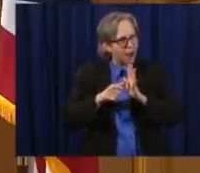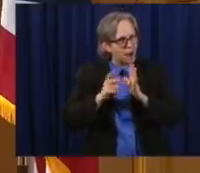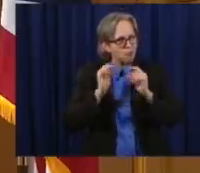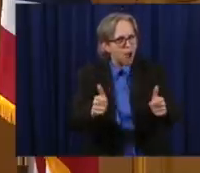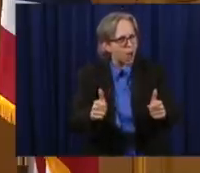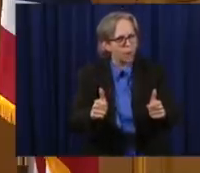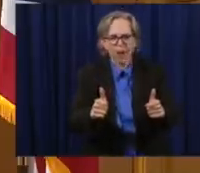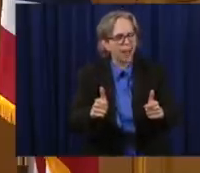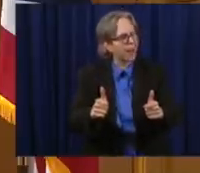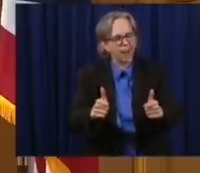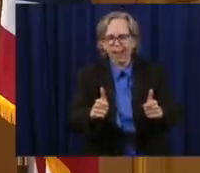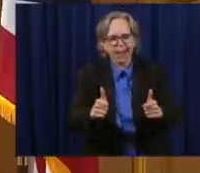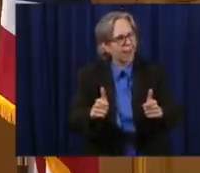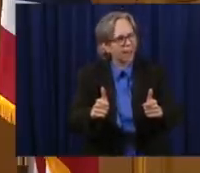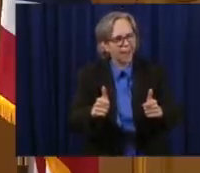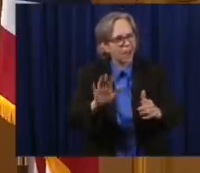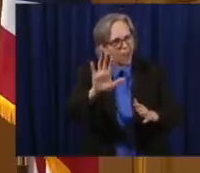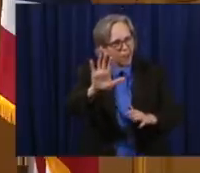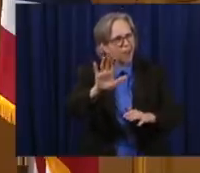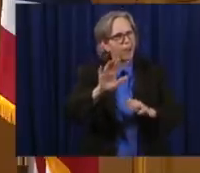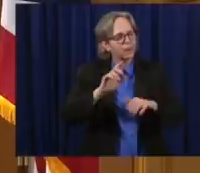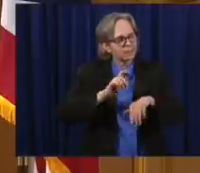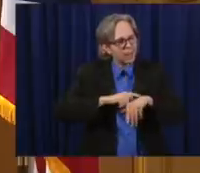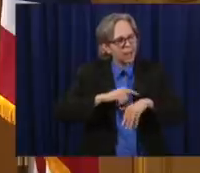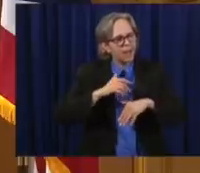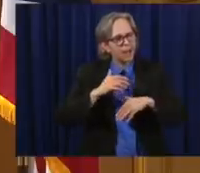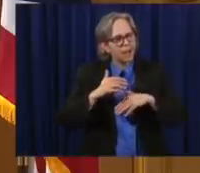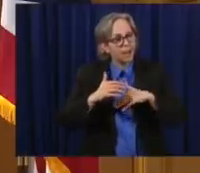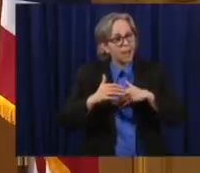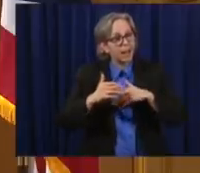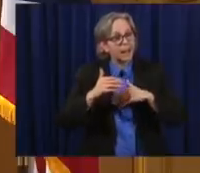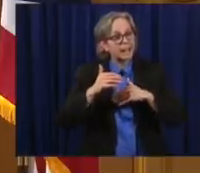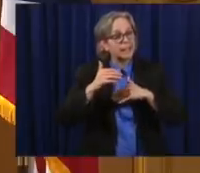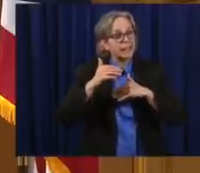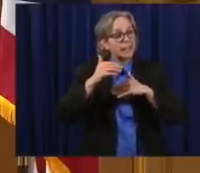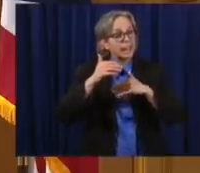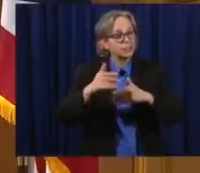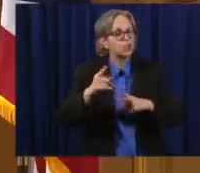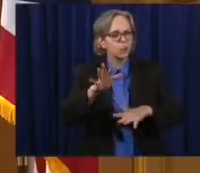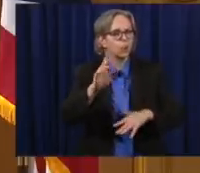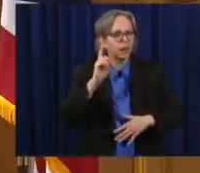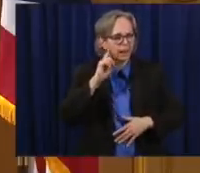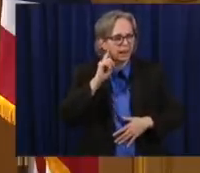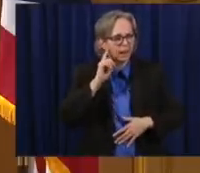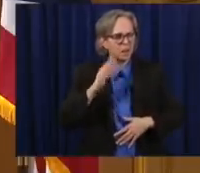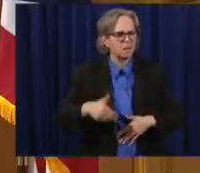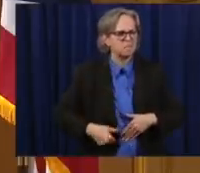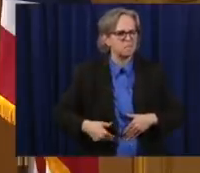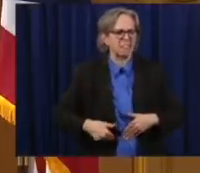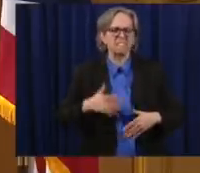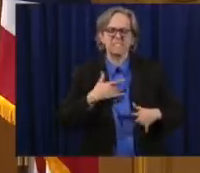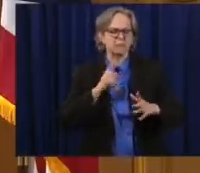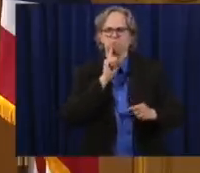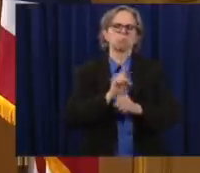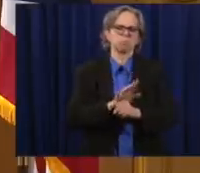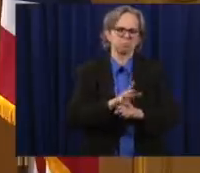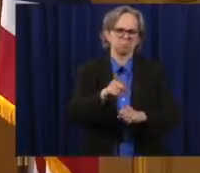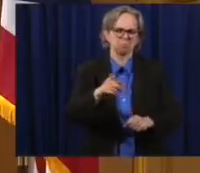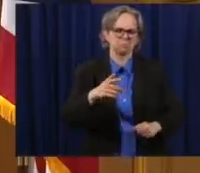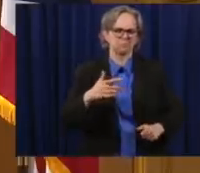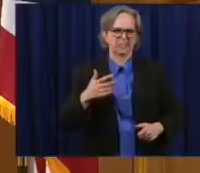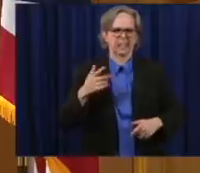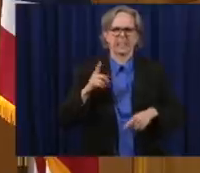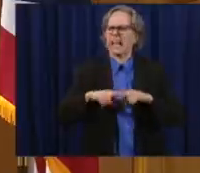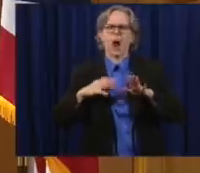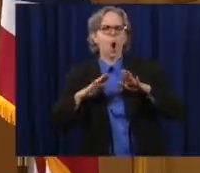next resistance I'm going to get, I'll guarantee you, is people say, well, how about me? Why can't we open up?